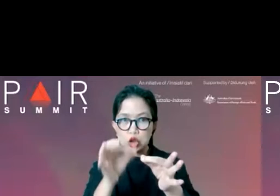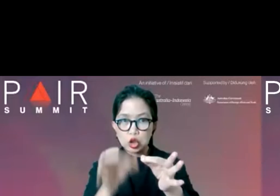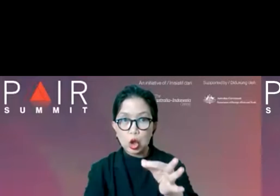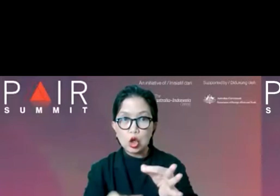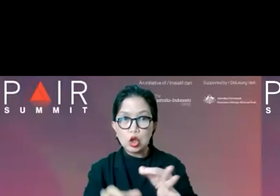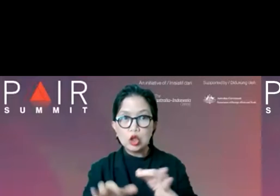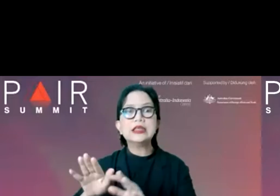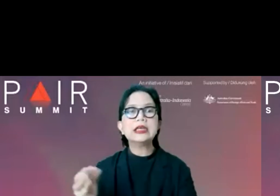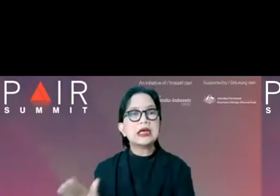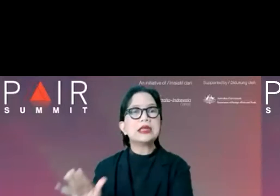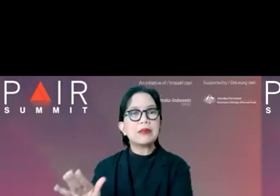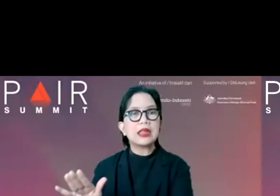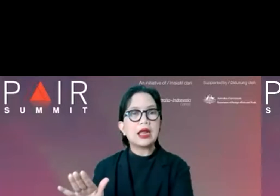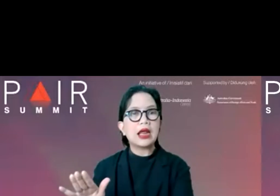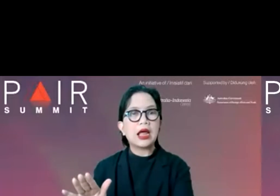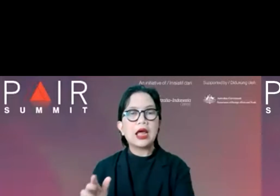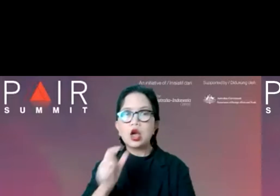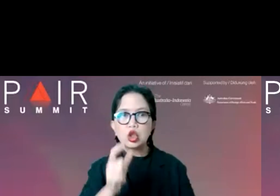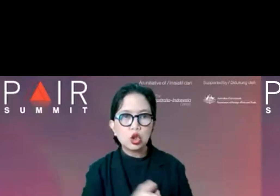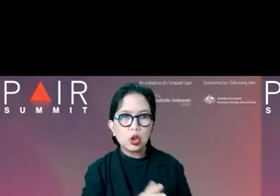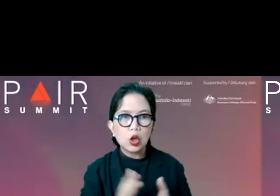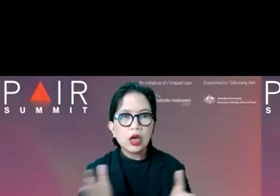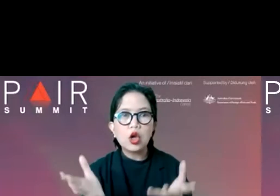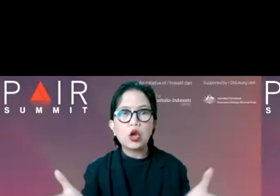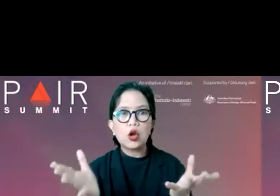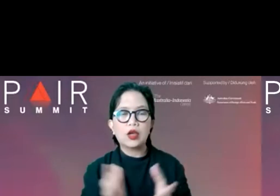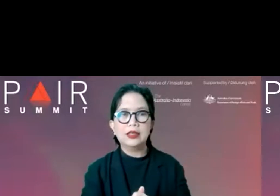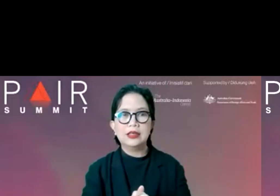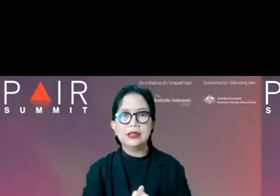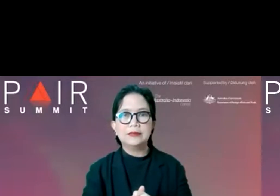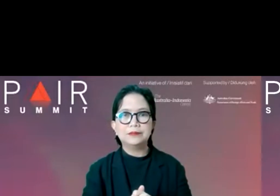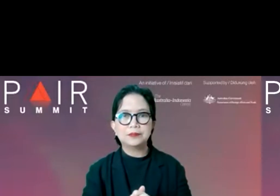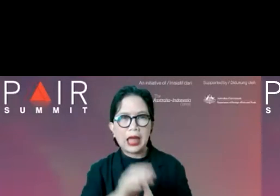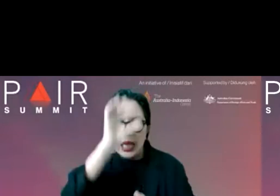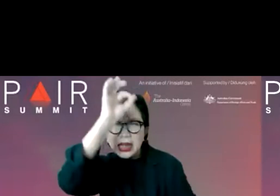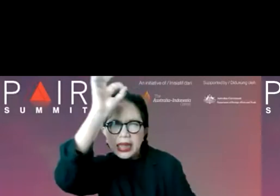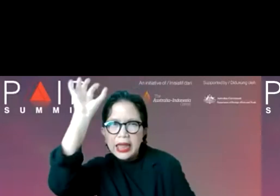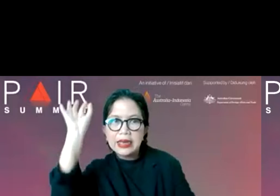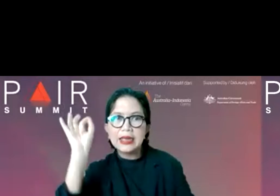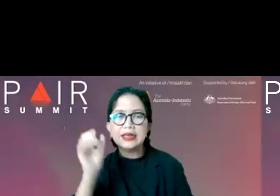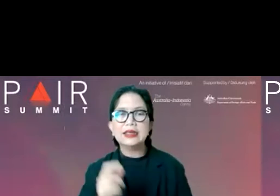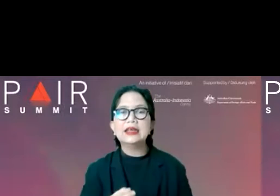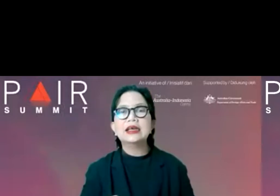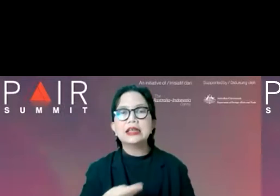along the idea that we need to do better in Indonesia and created this need to find better solutions?